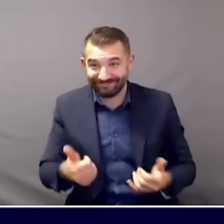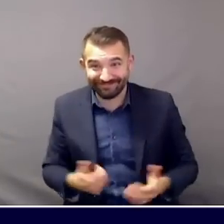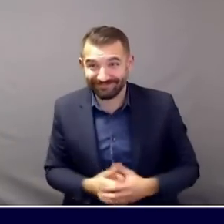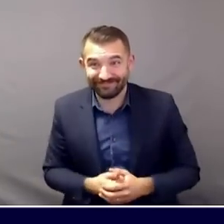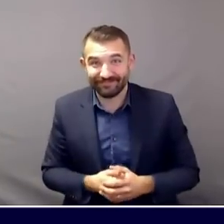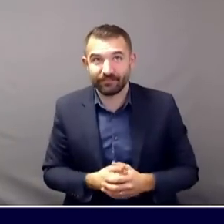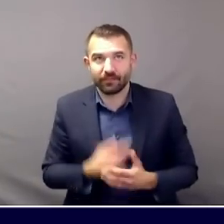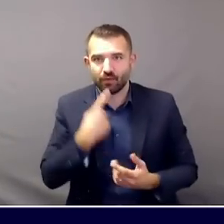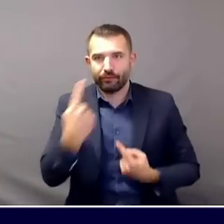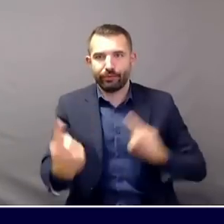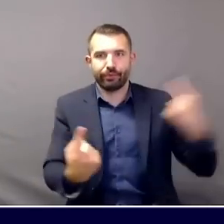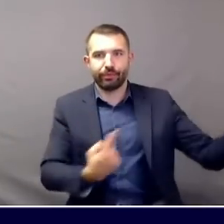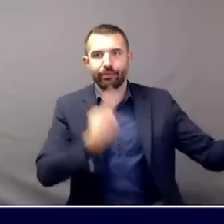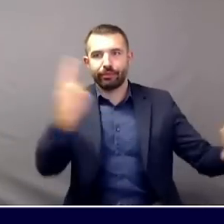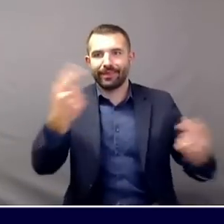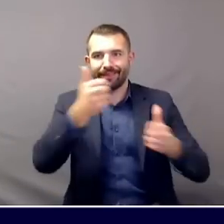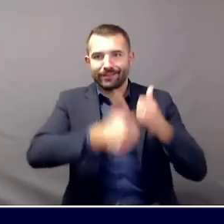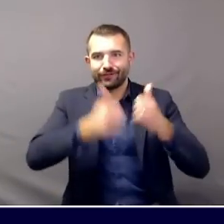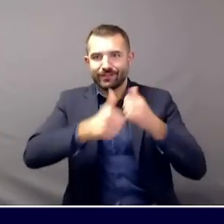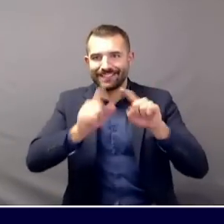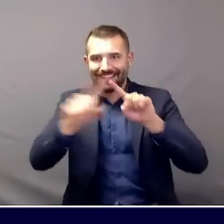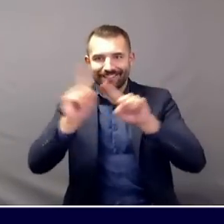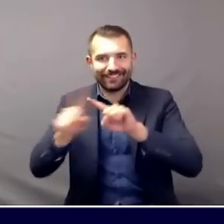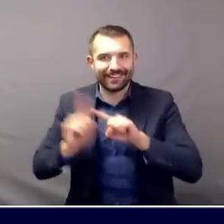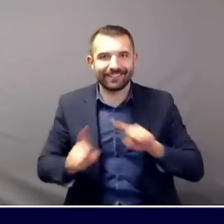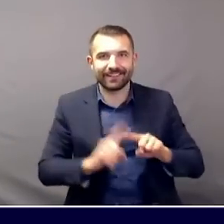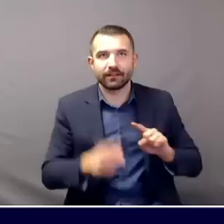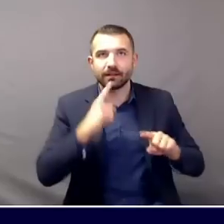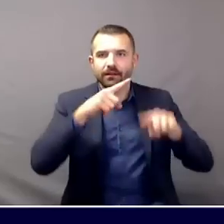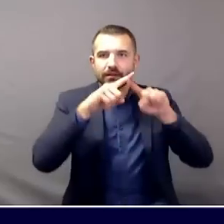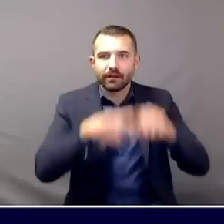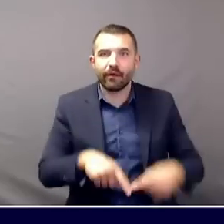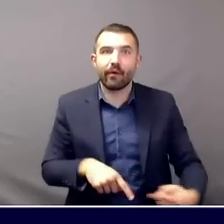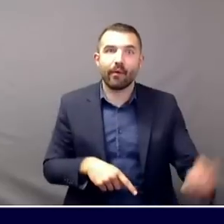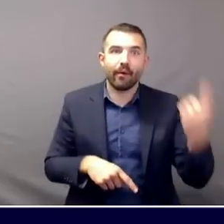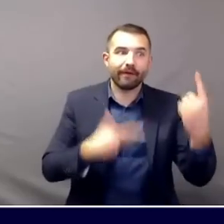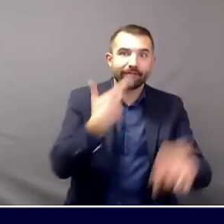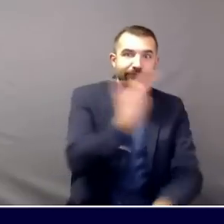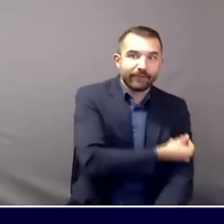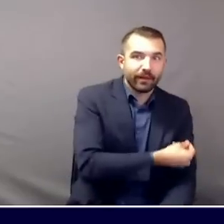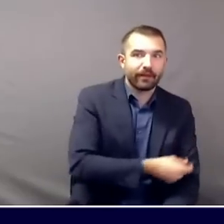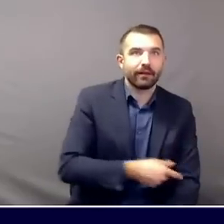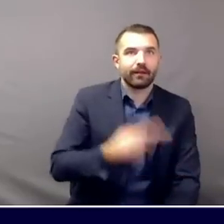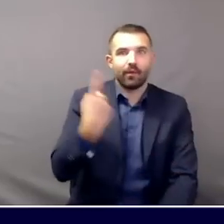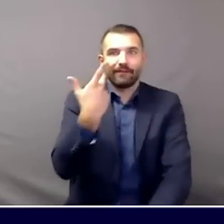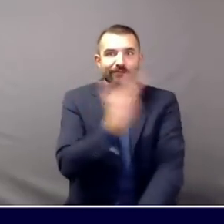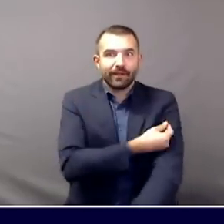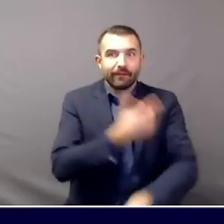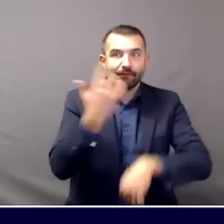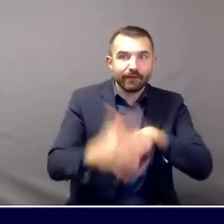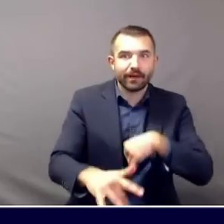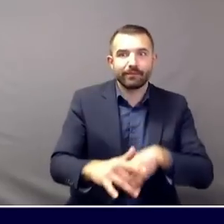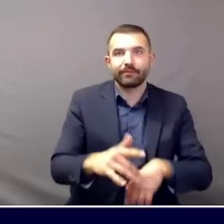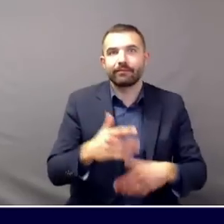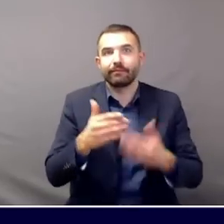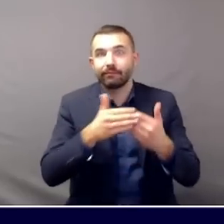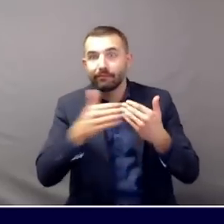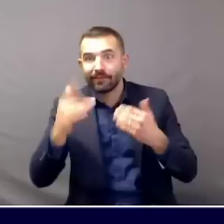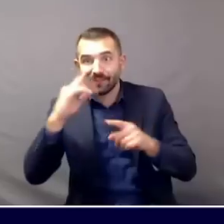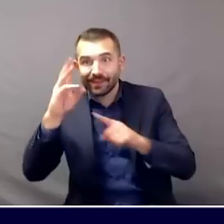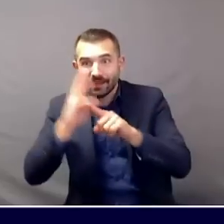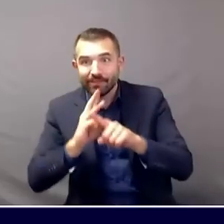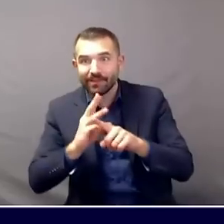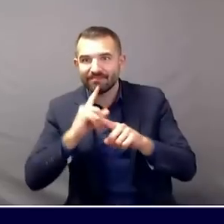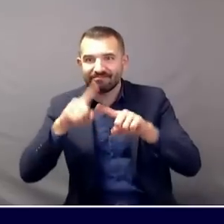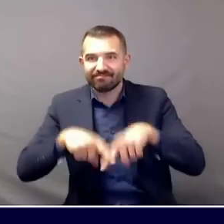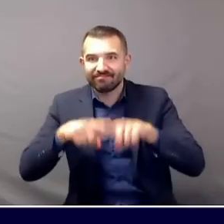can't just count on one or more vaccines being made available within the next maybe 6 months, maybe 2 months, we